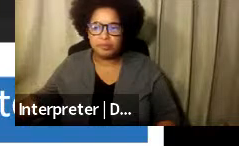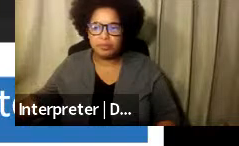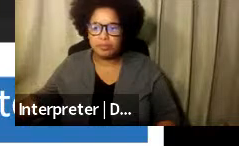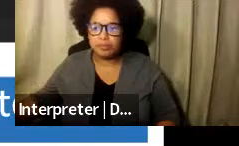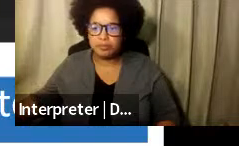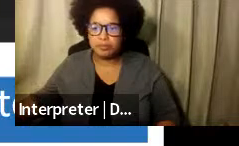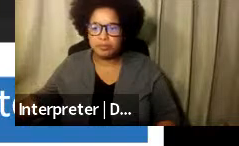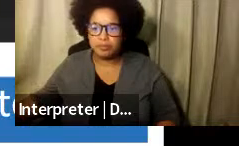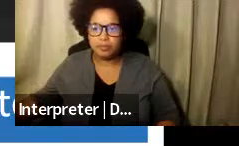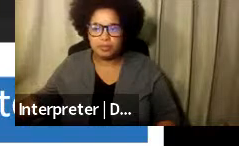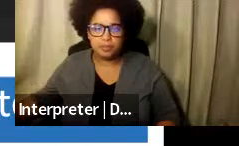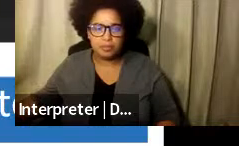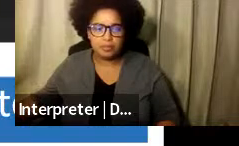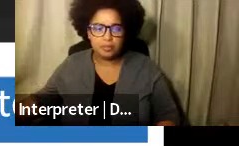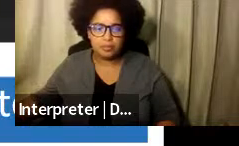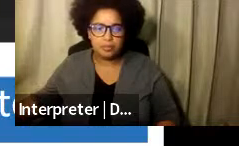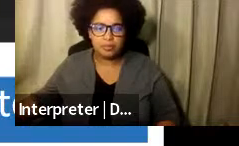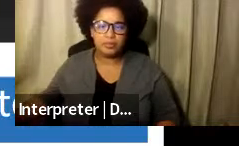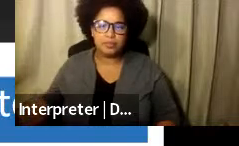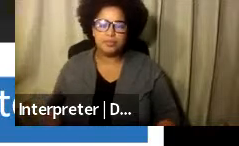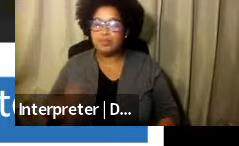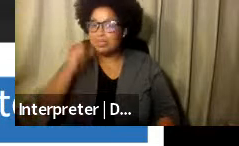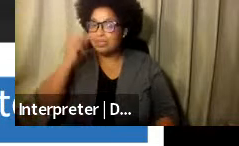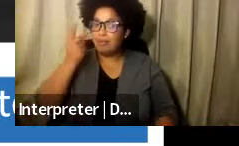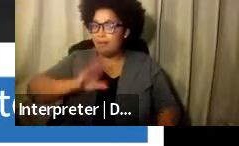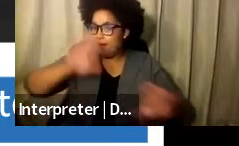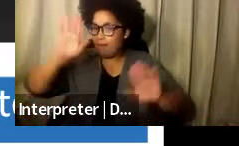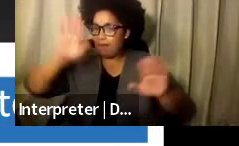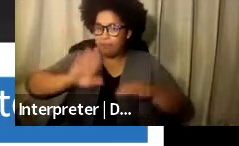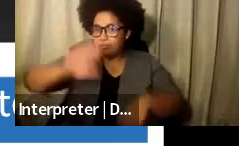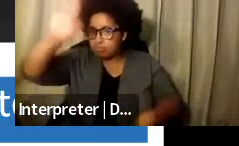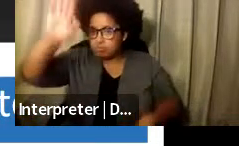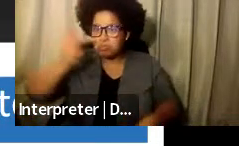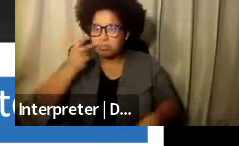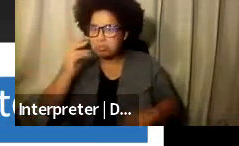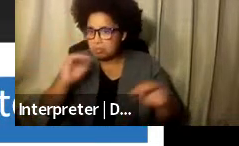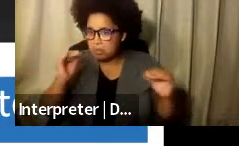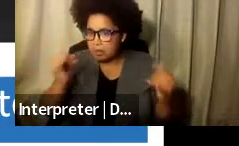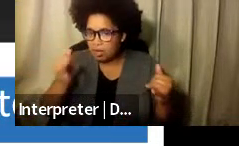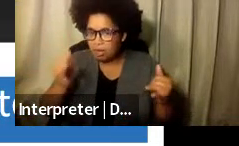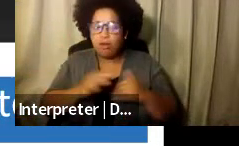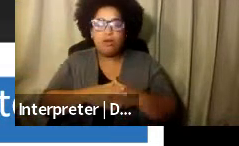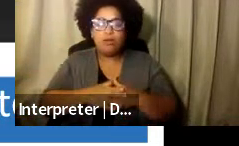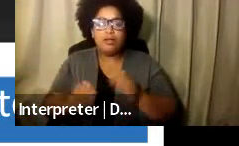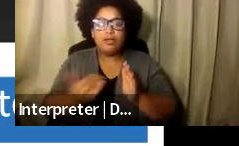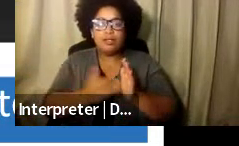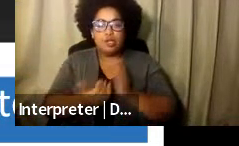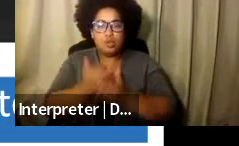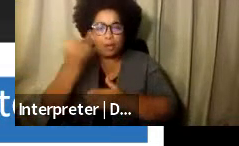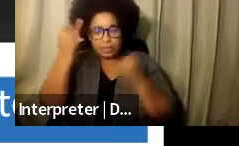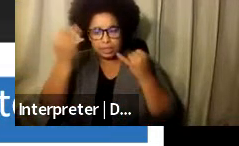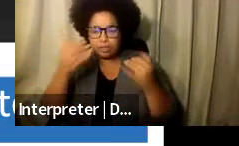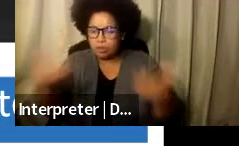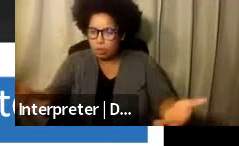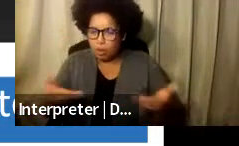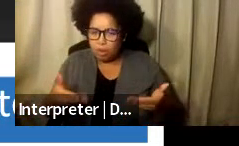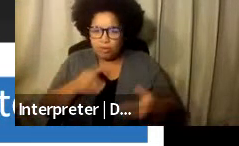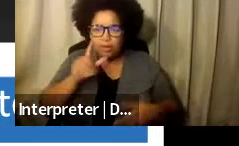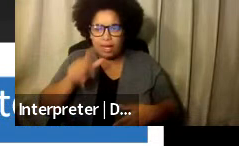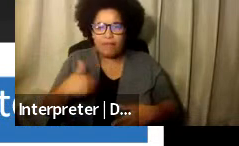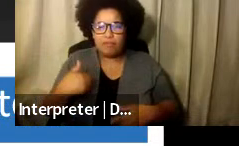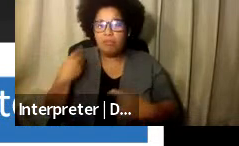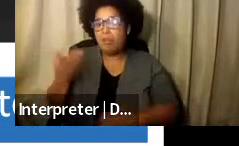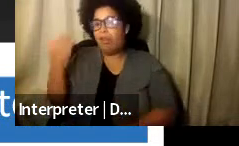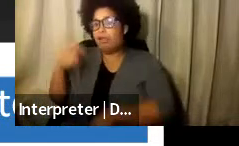Okay. Not seeing any hands jump to the front. So, and again, new ideas are welcome. You don't have to have been